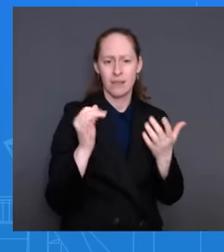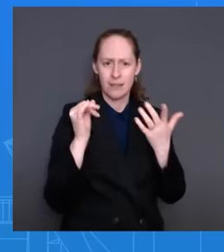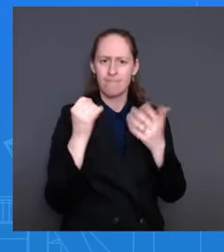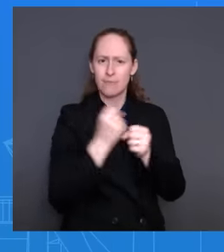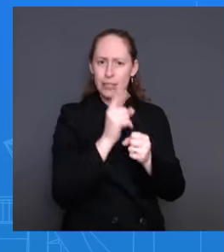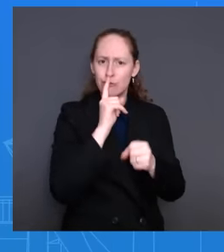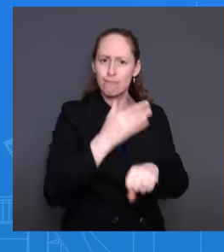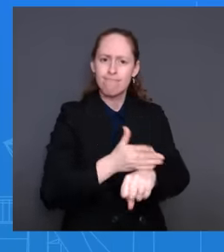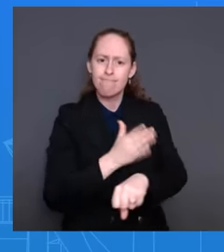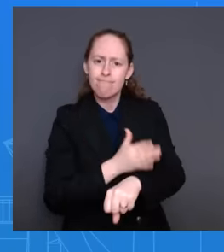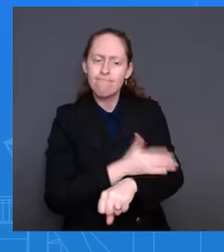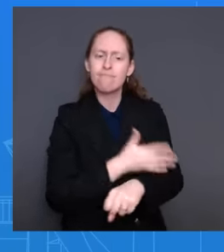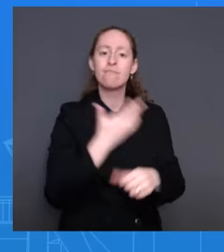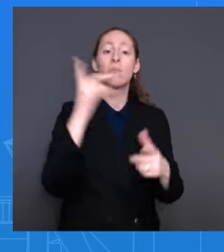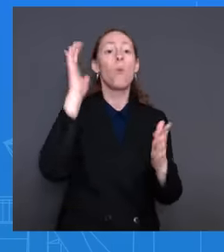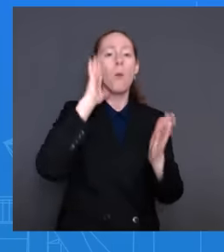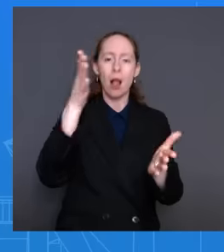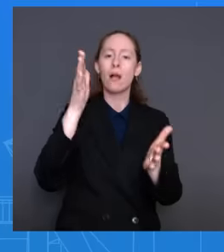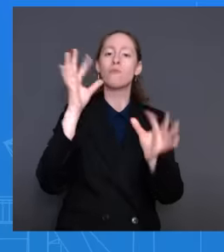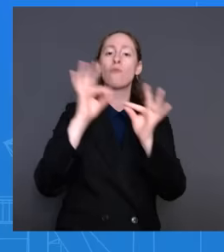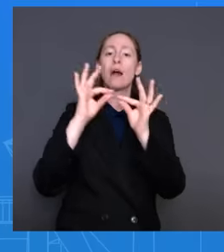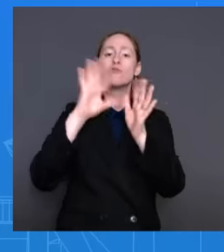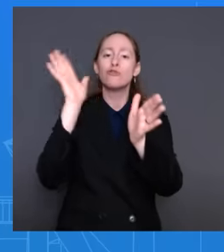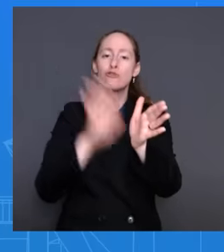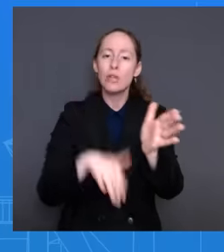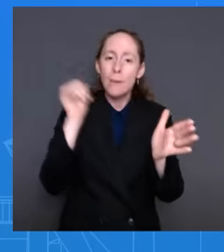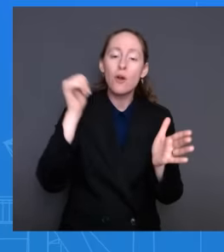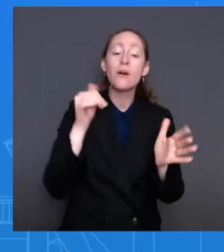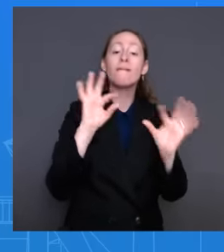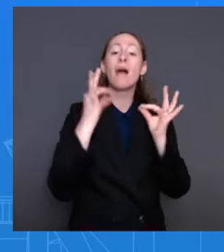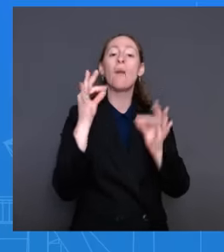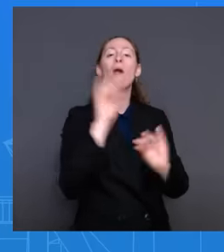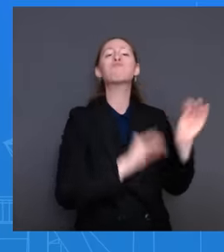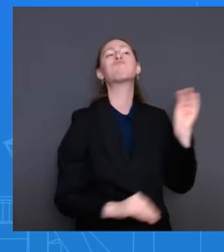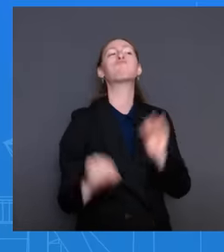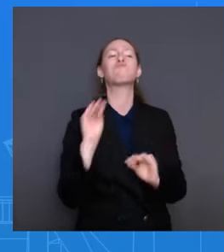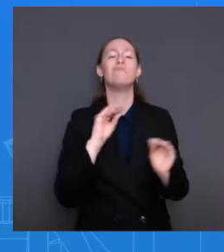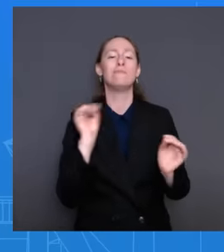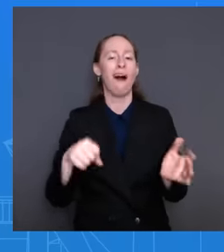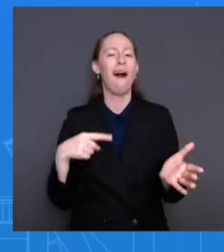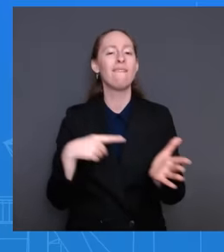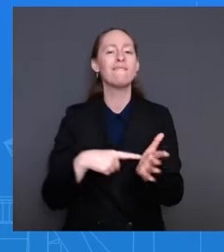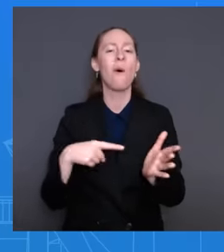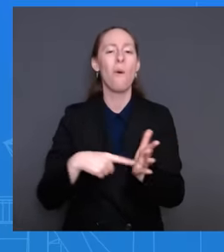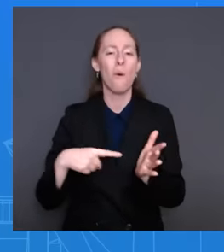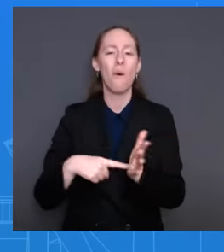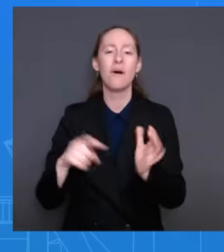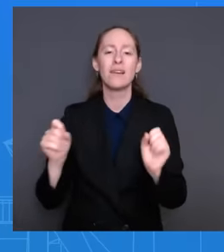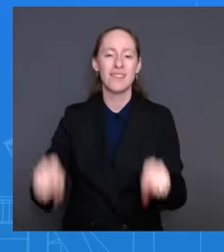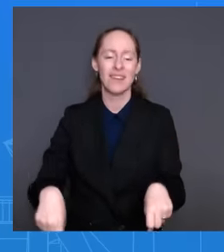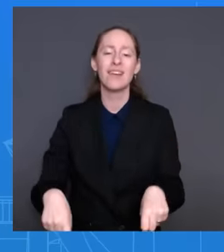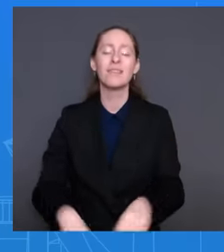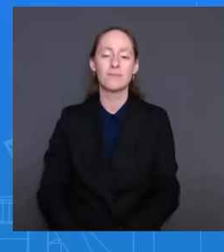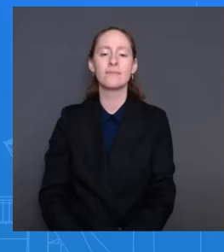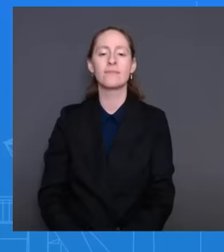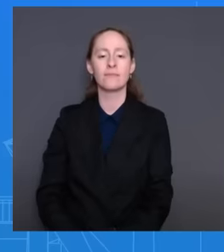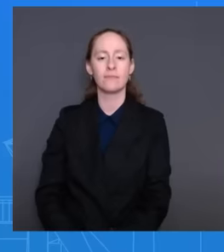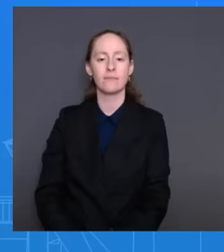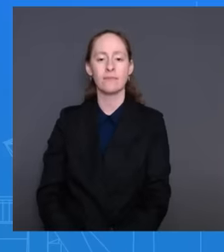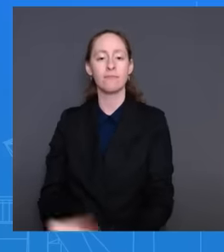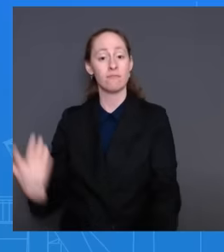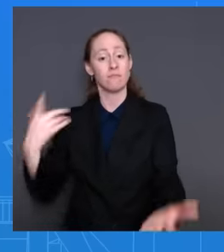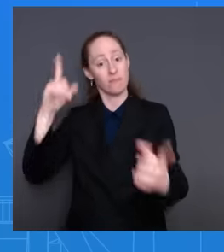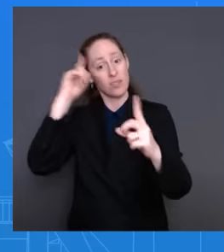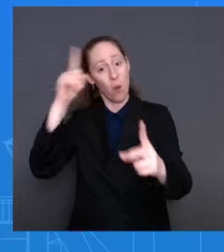progress we can make in building on the historic deficit reduction we've already seen this year, then the better off we'll be, the